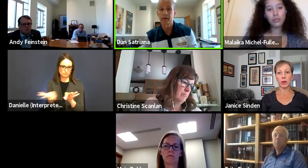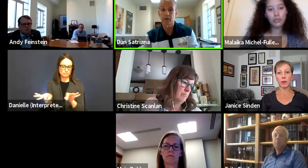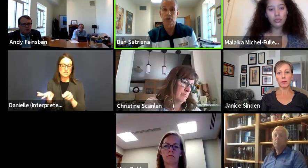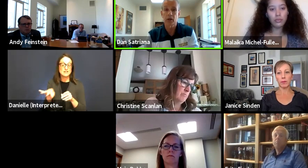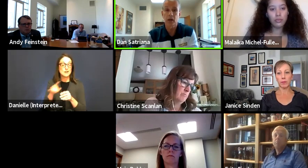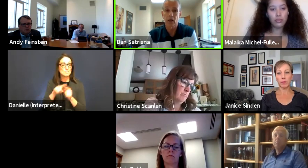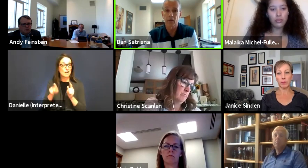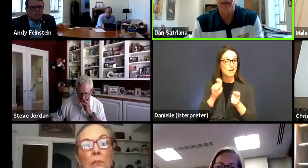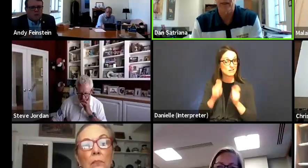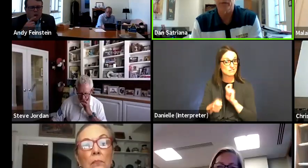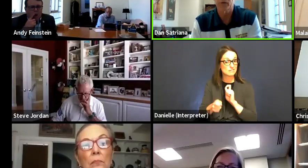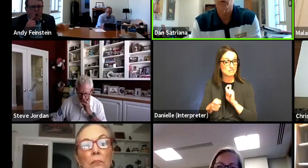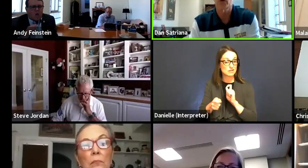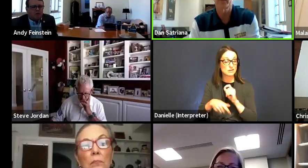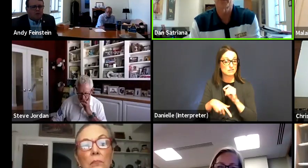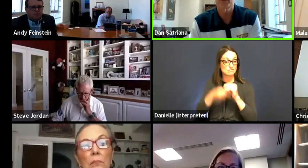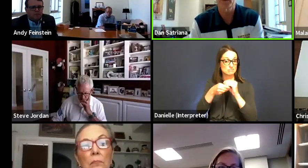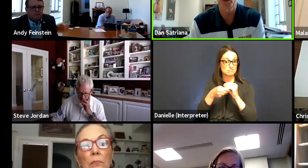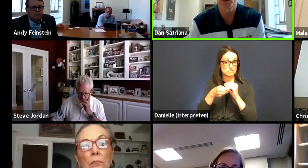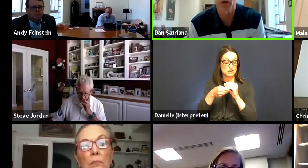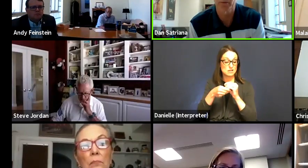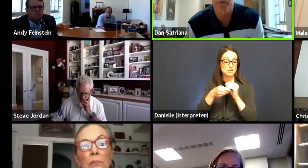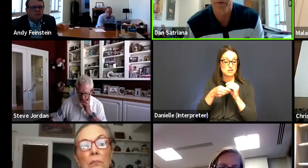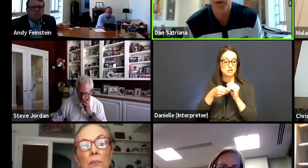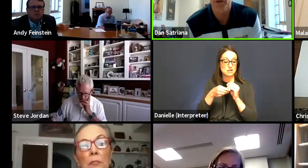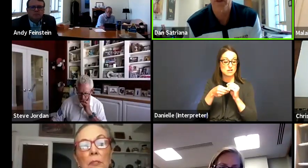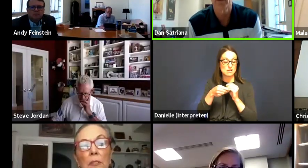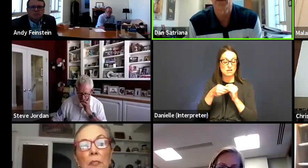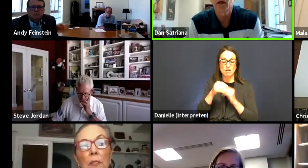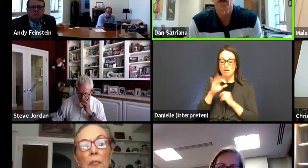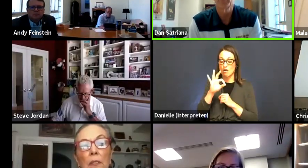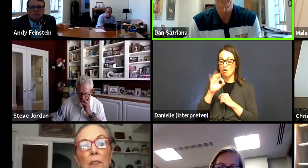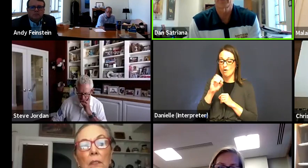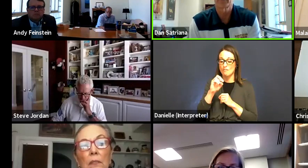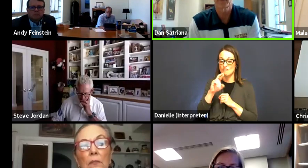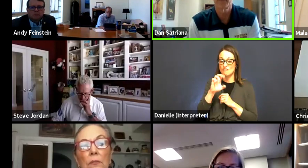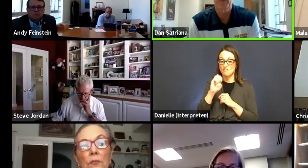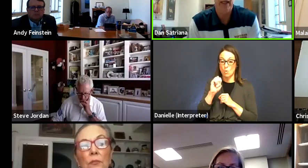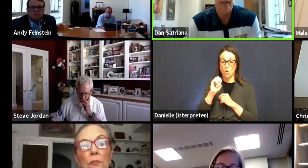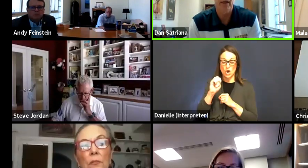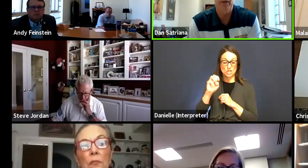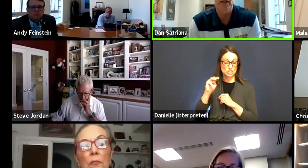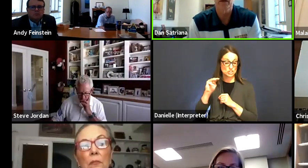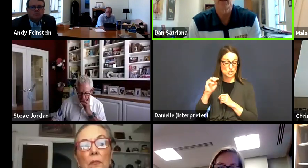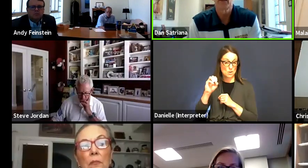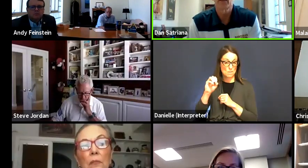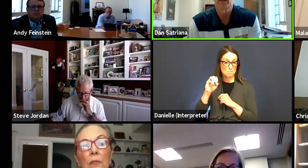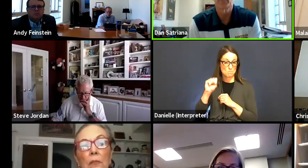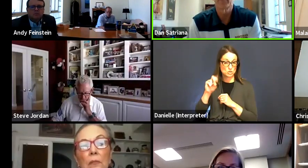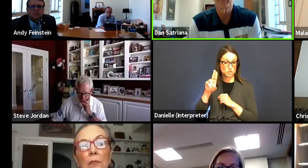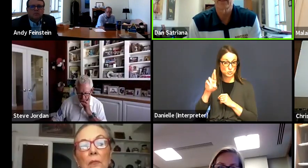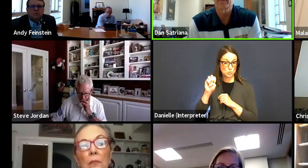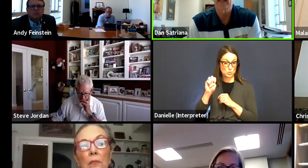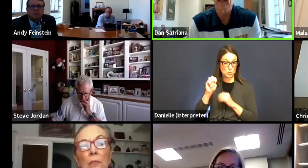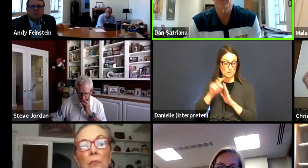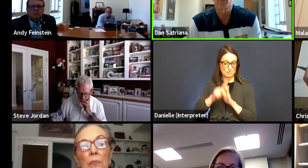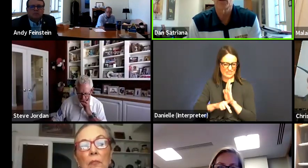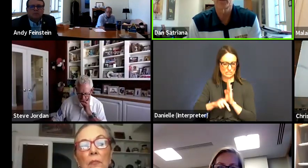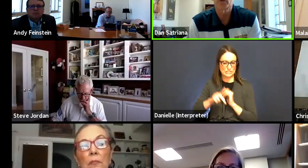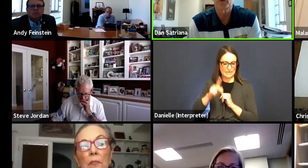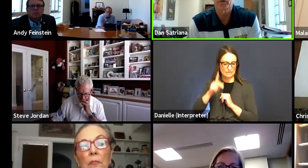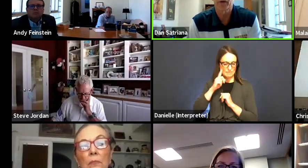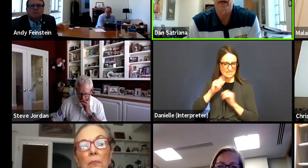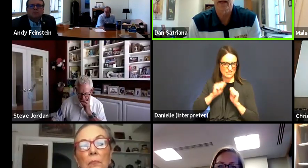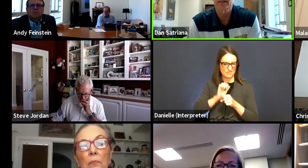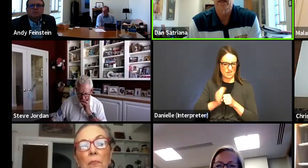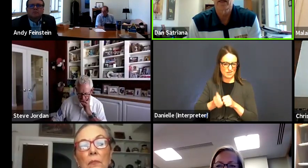an addition of a so-called force majeure provision because of the pandemic. That